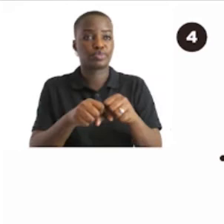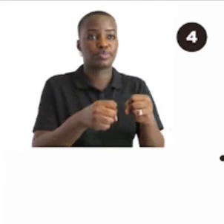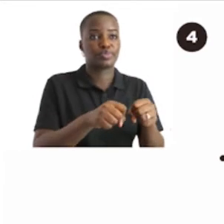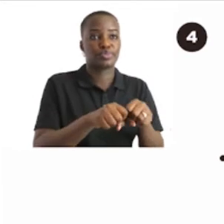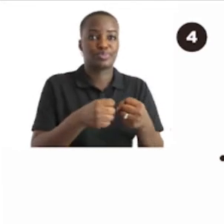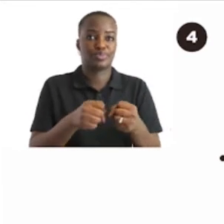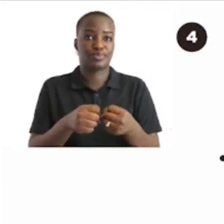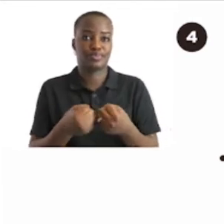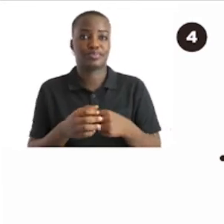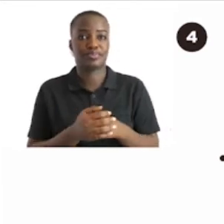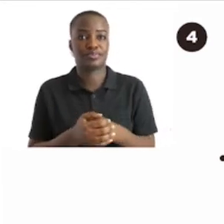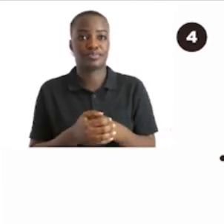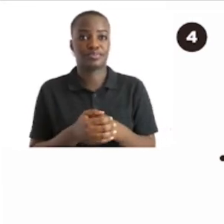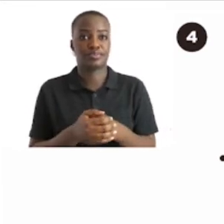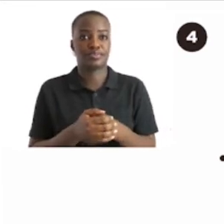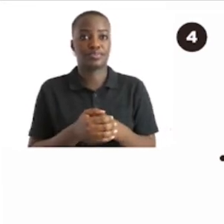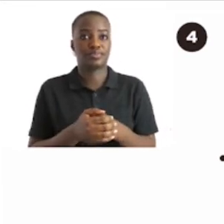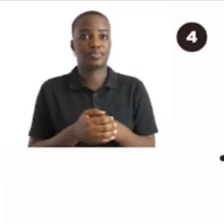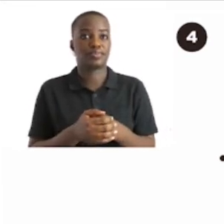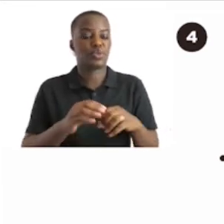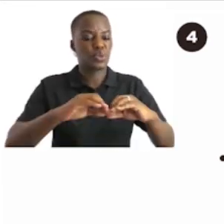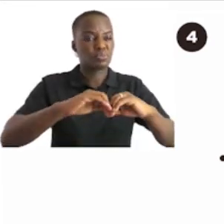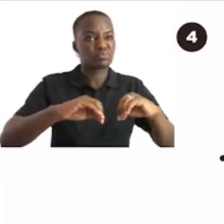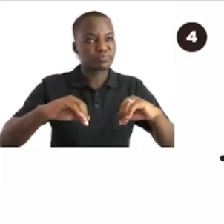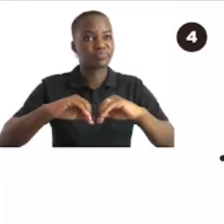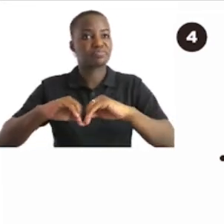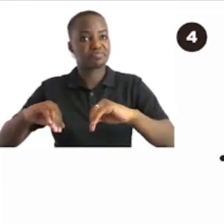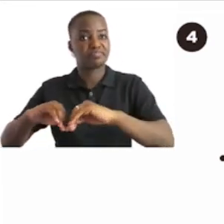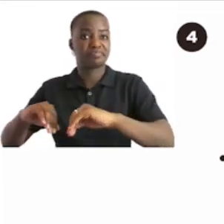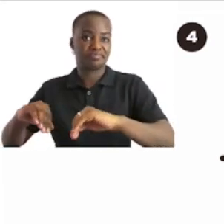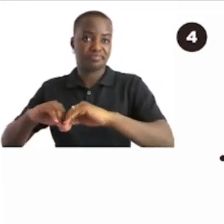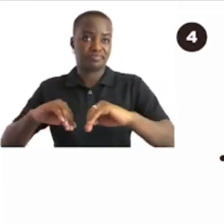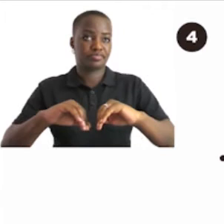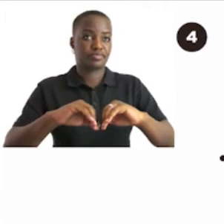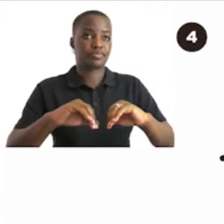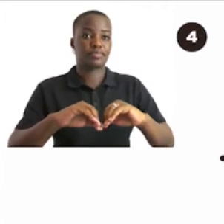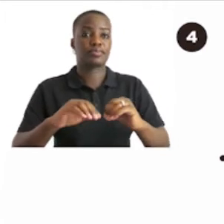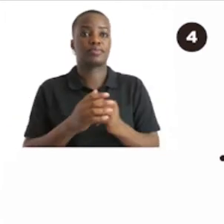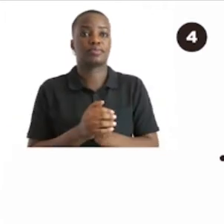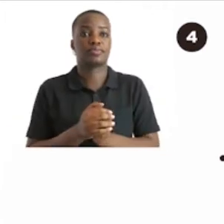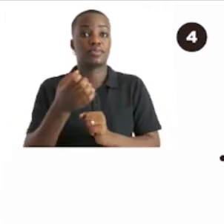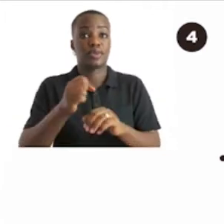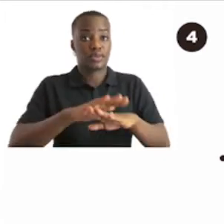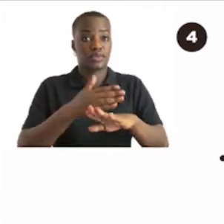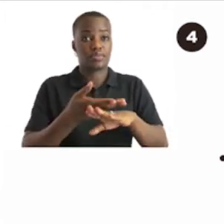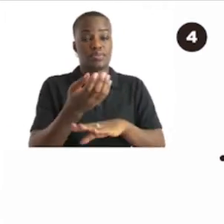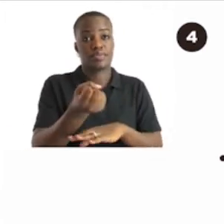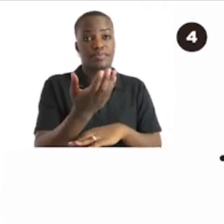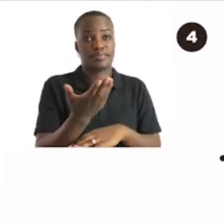break down, to break up, or to separate. You can see that they gave us an example